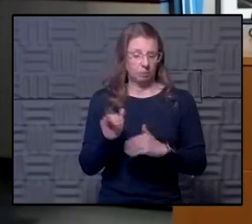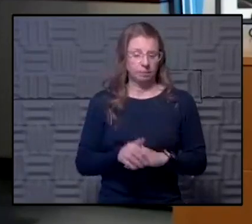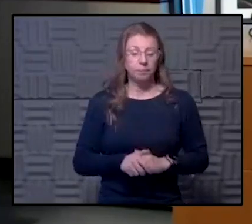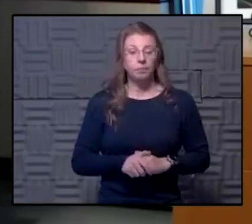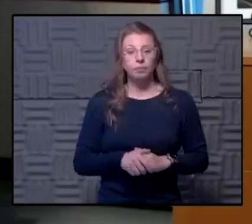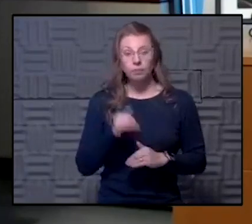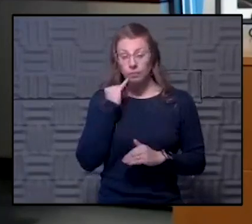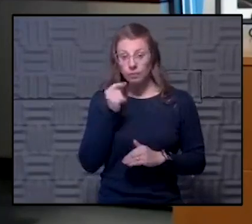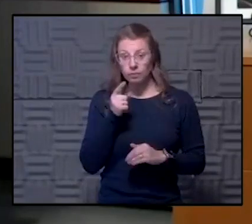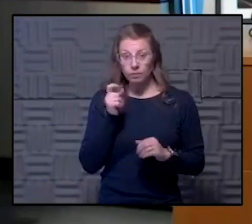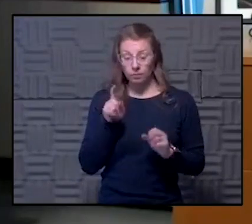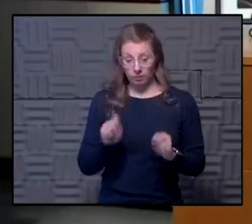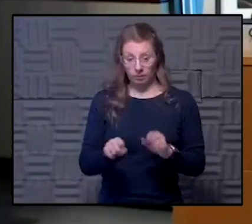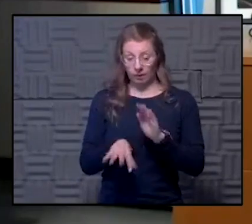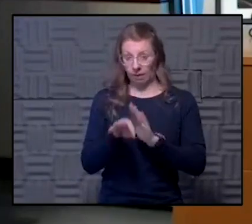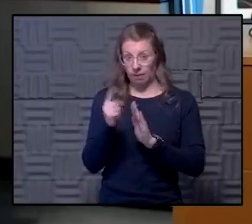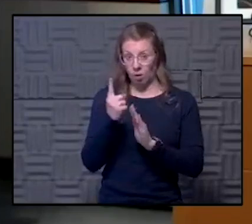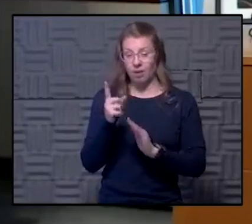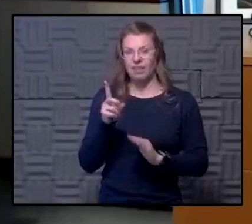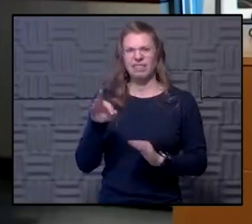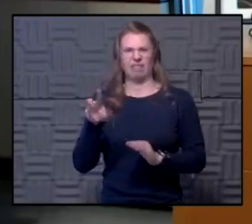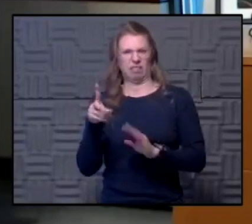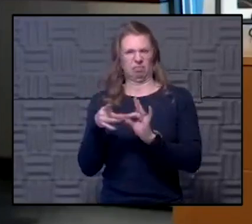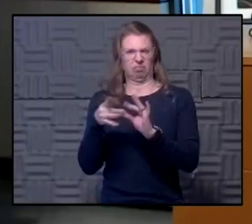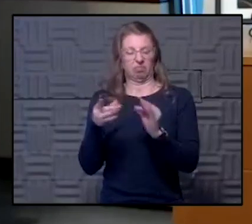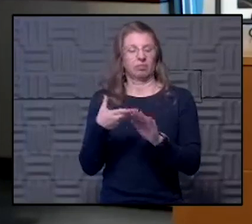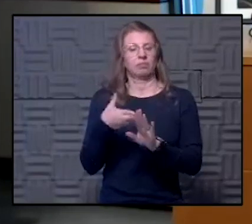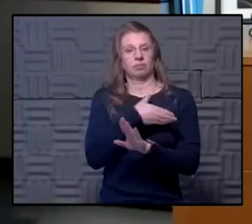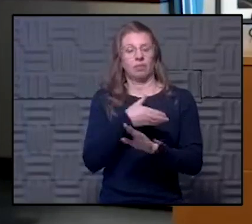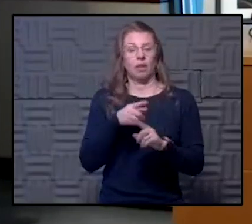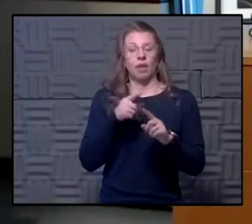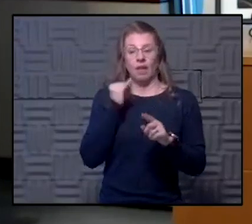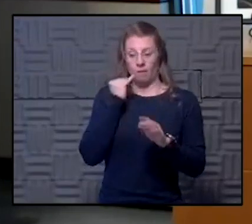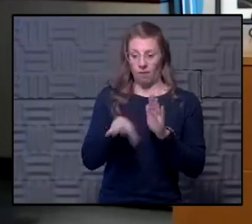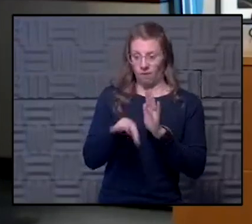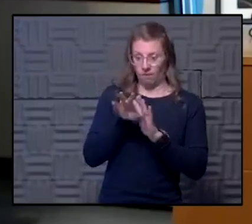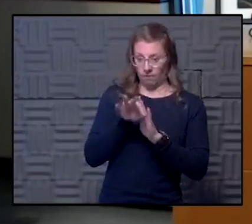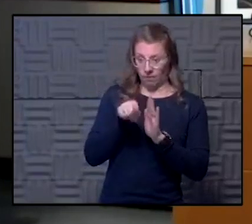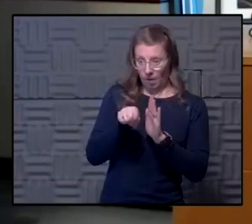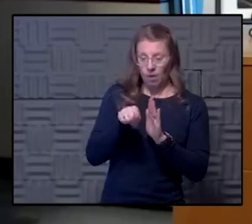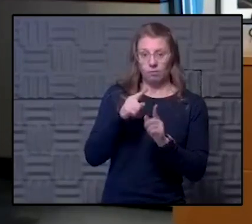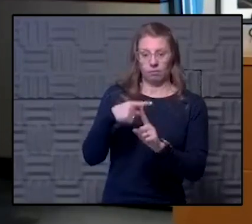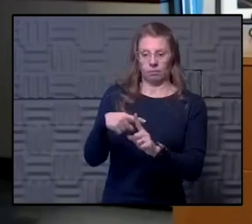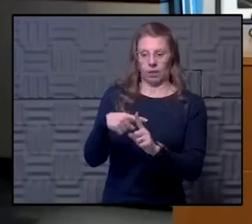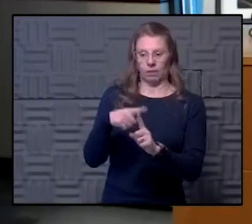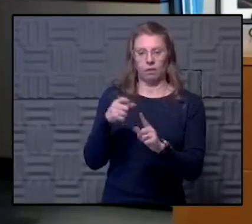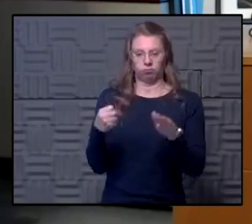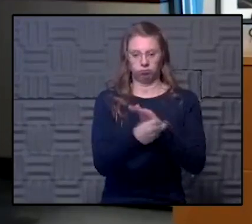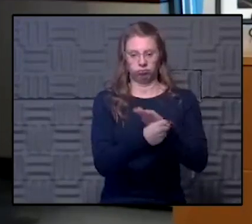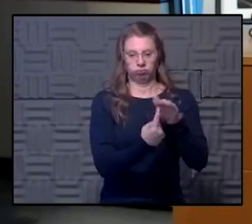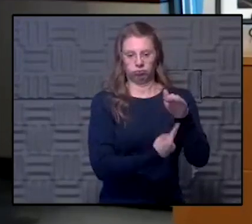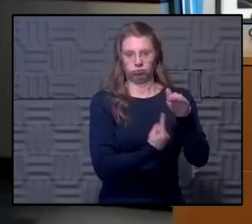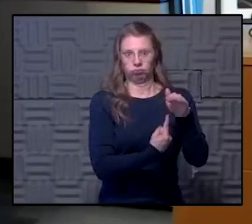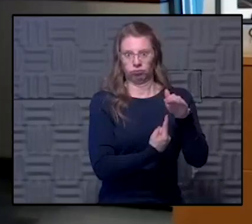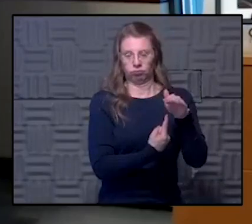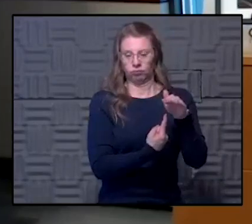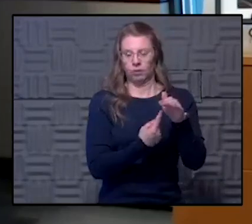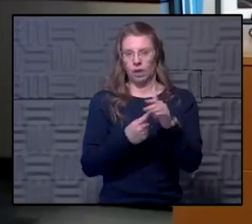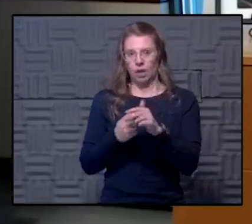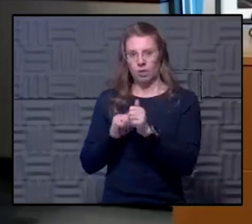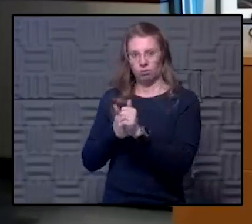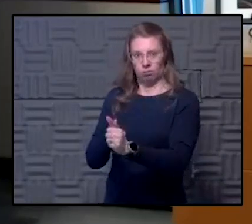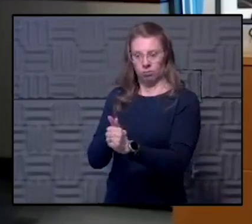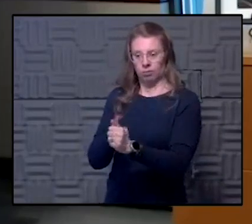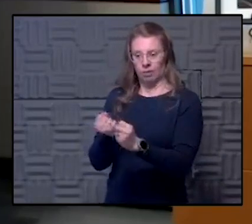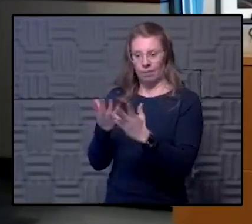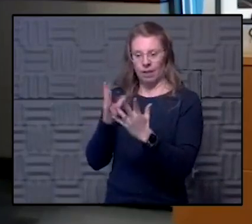you can find somebody, as David pointed out, if you can find somebody early on and then do the classical isolation and quarantine, contact tracing, case